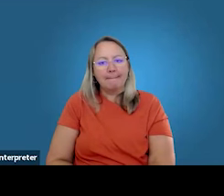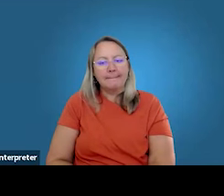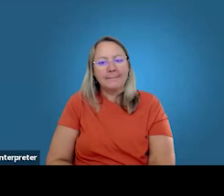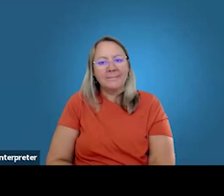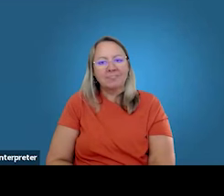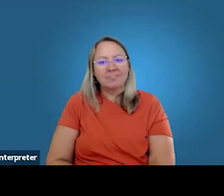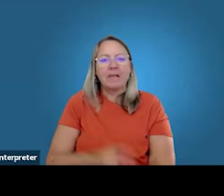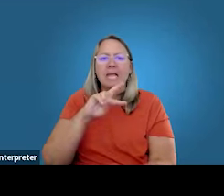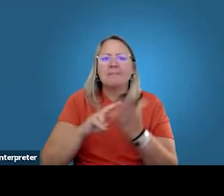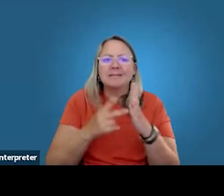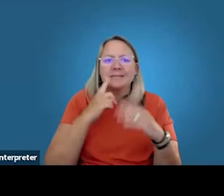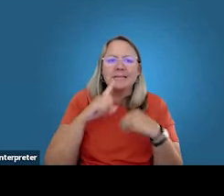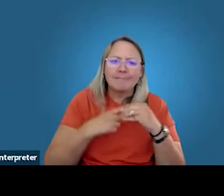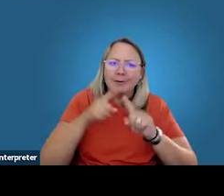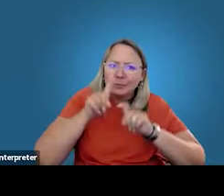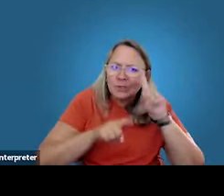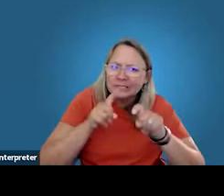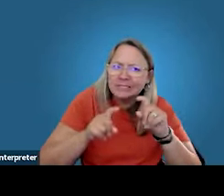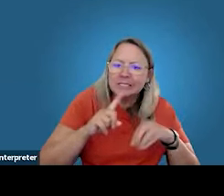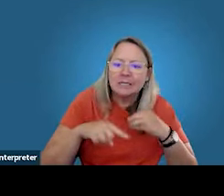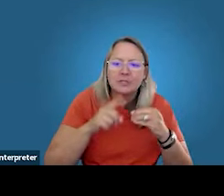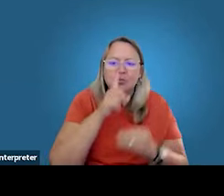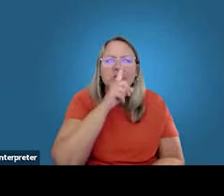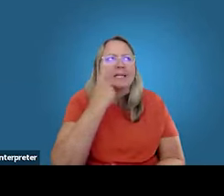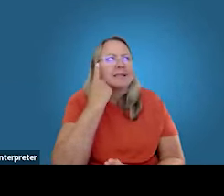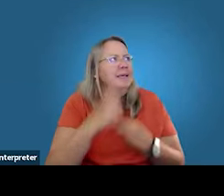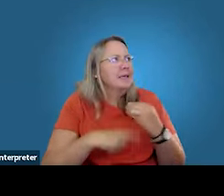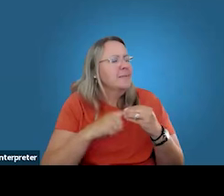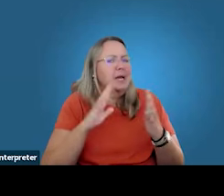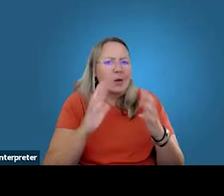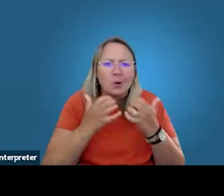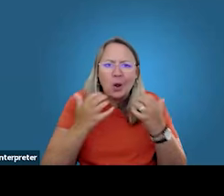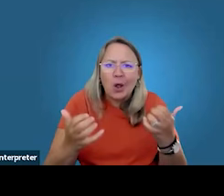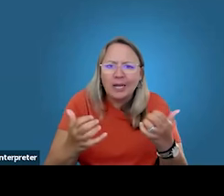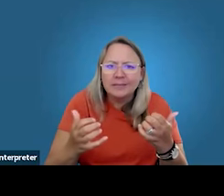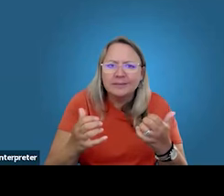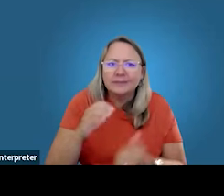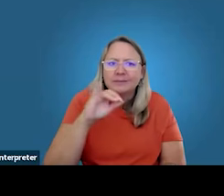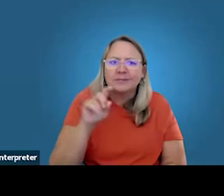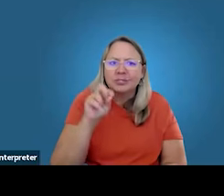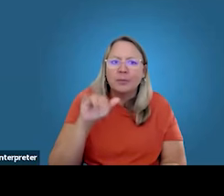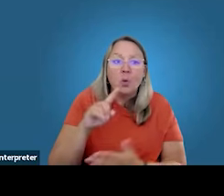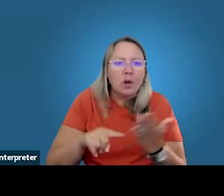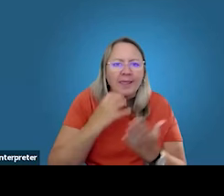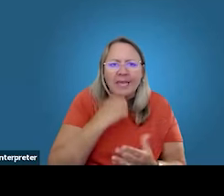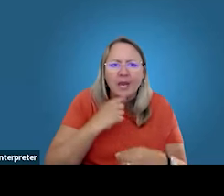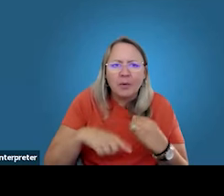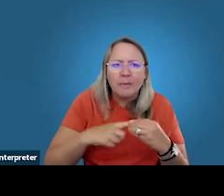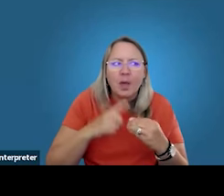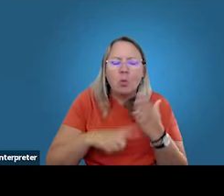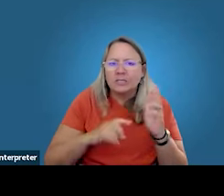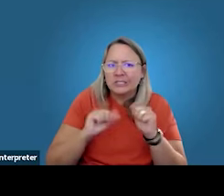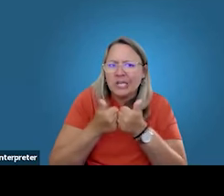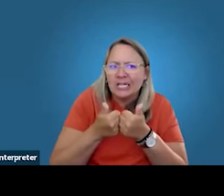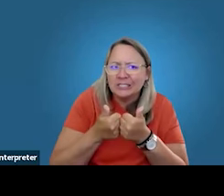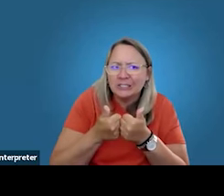It means thinking about questions. It means really thinking about our audience's jeopardy. What is it that they care about? What will be challenging